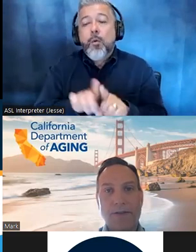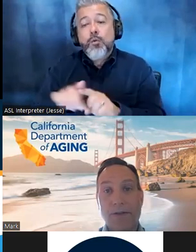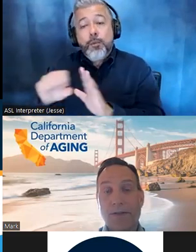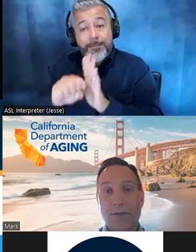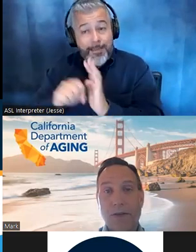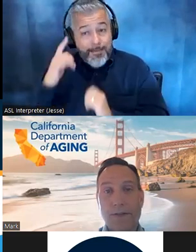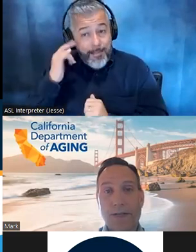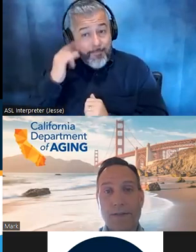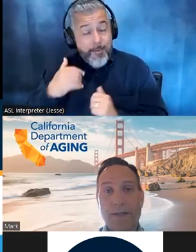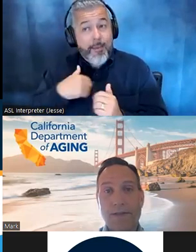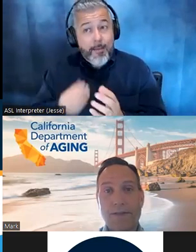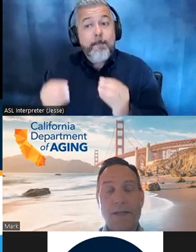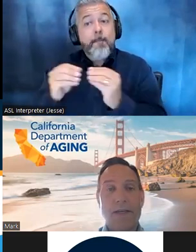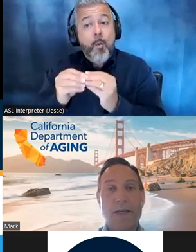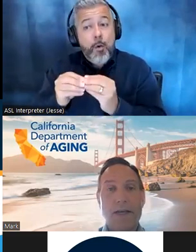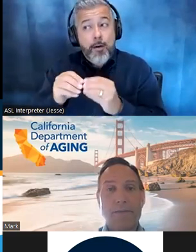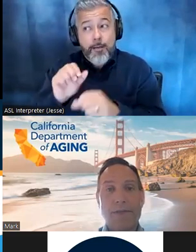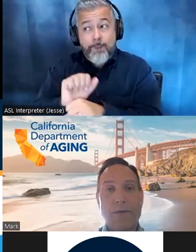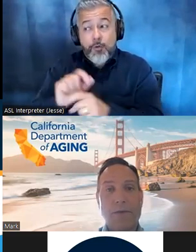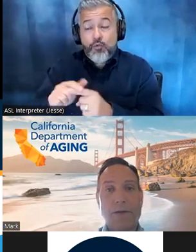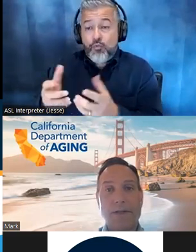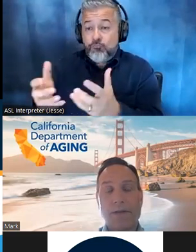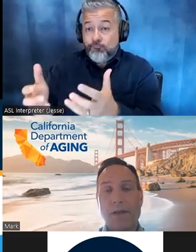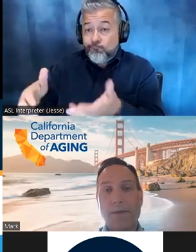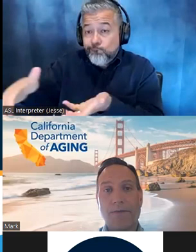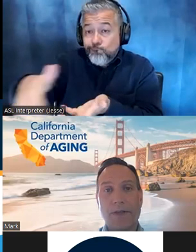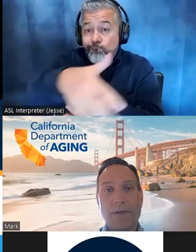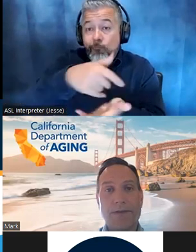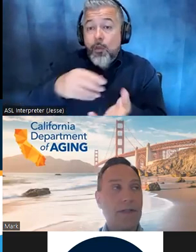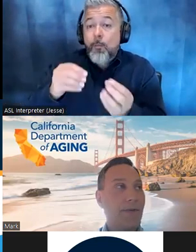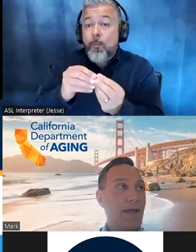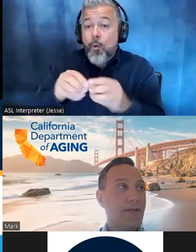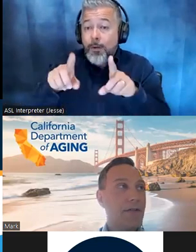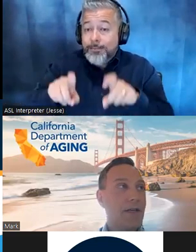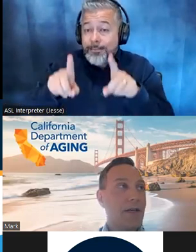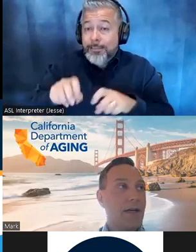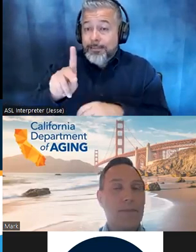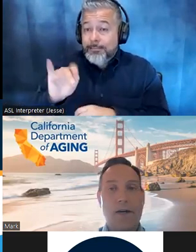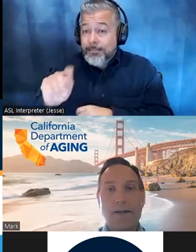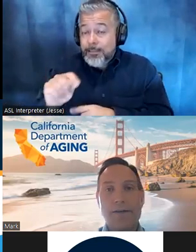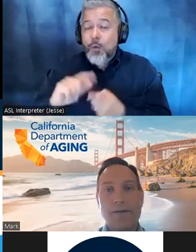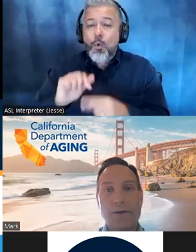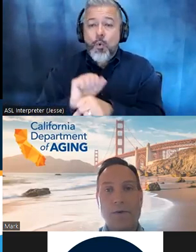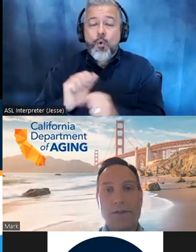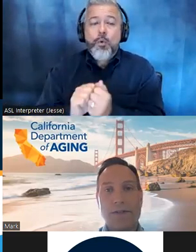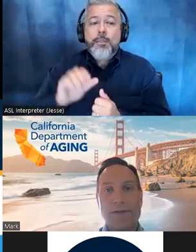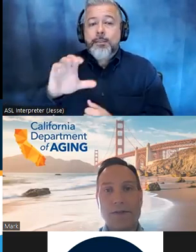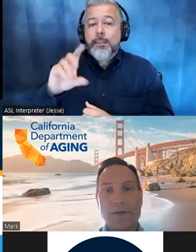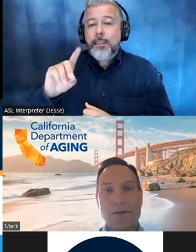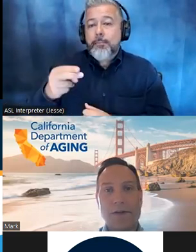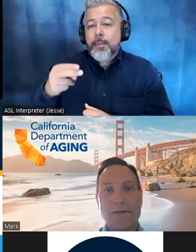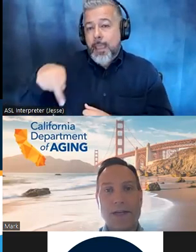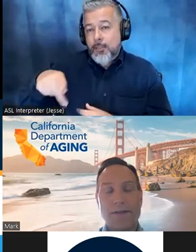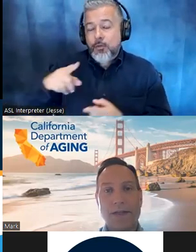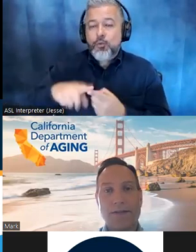to secure additional COVID test kits. So we're working collaboratively with CDPH on their work to